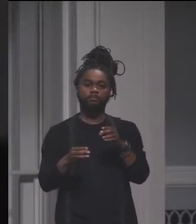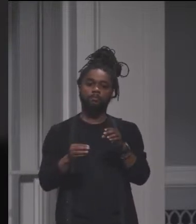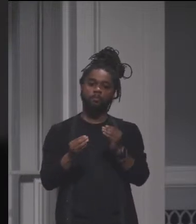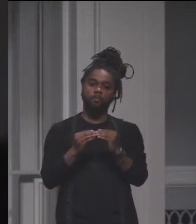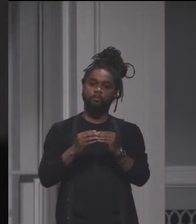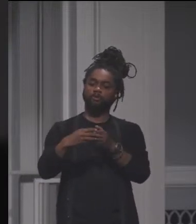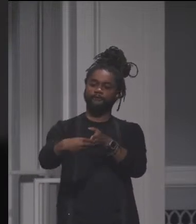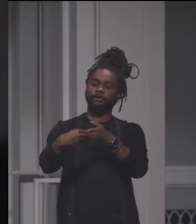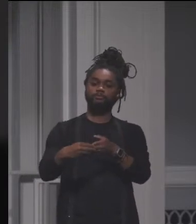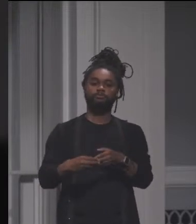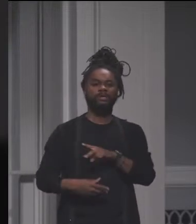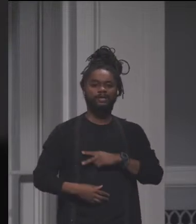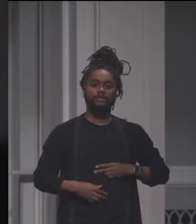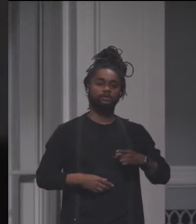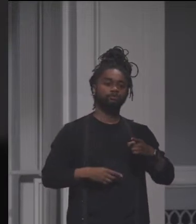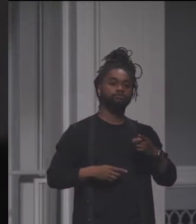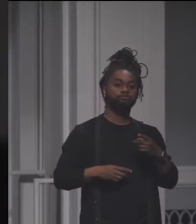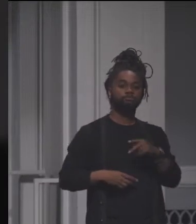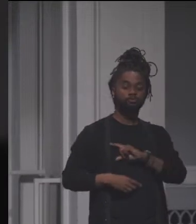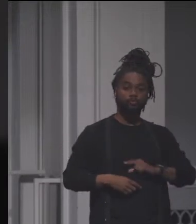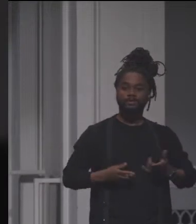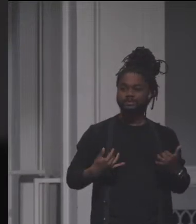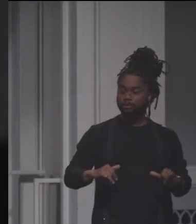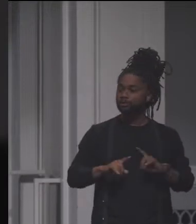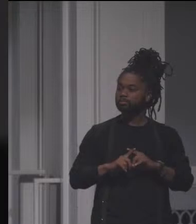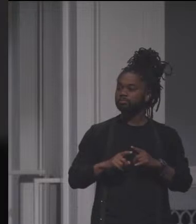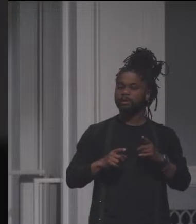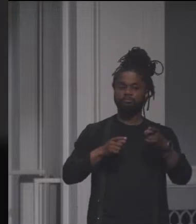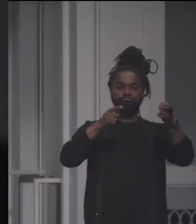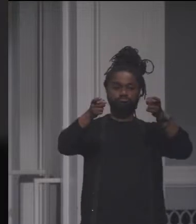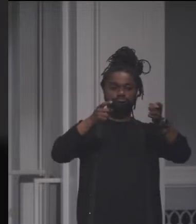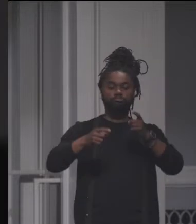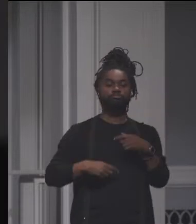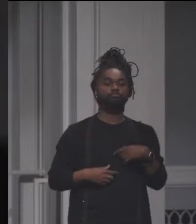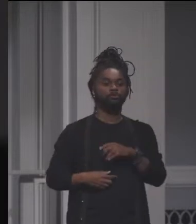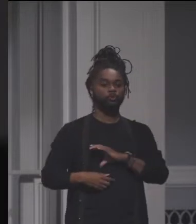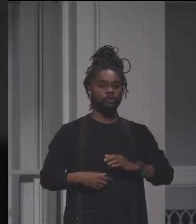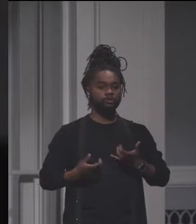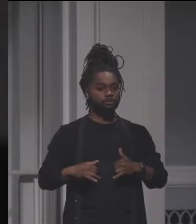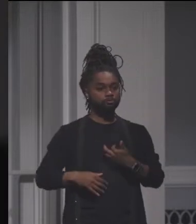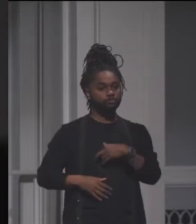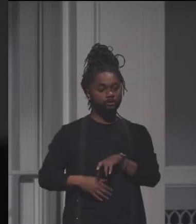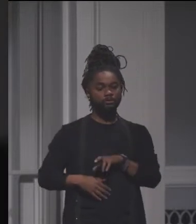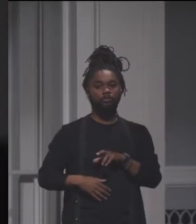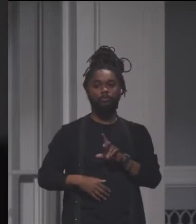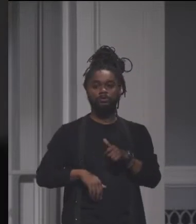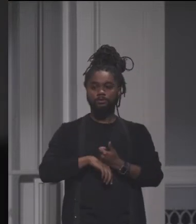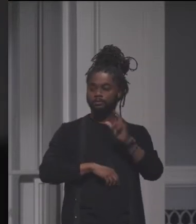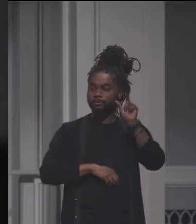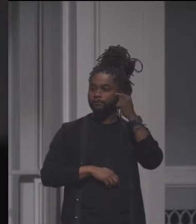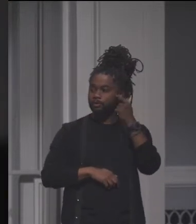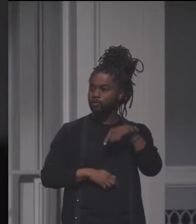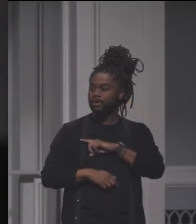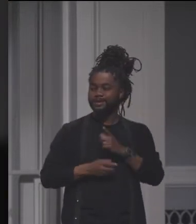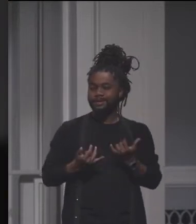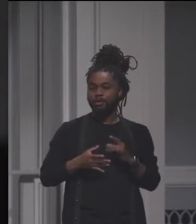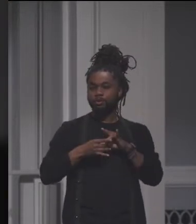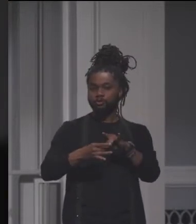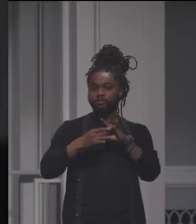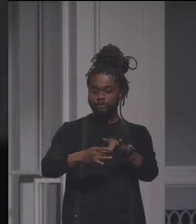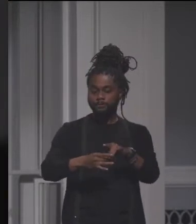queens, but the monarchy was not an institution with a well-honed organization or with the bureaucratic structures that we now associate with